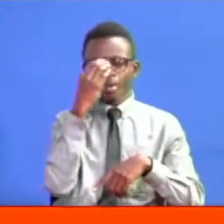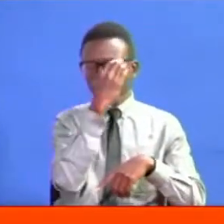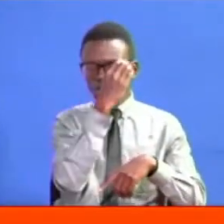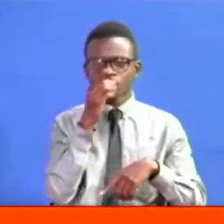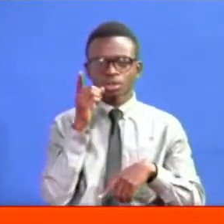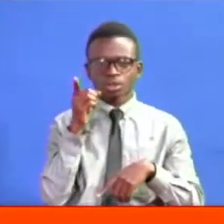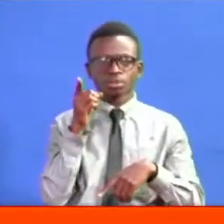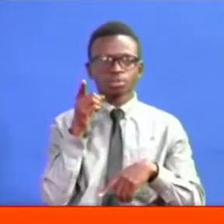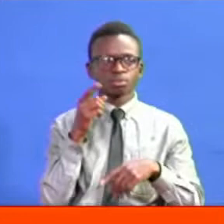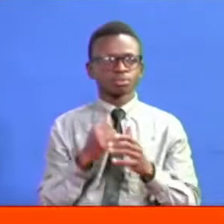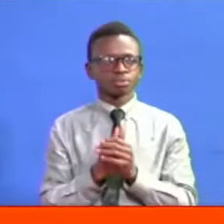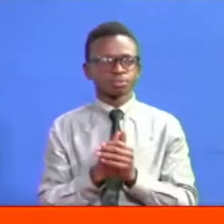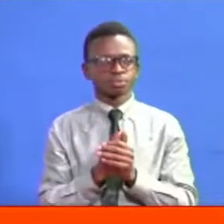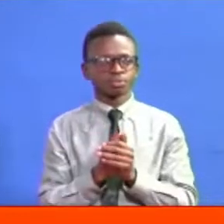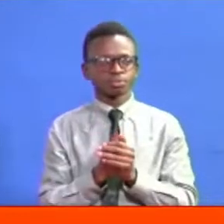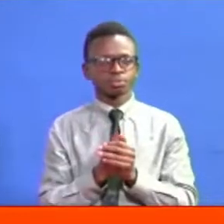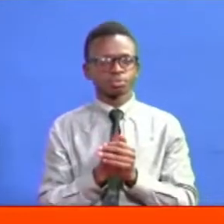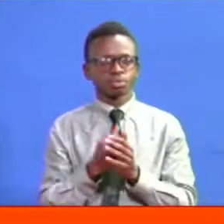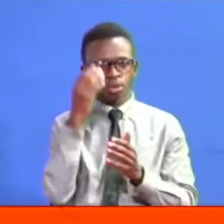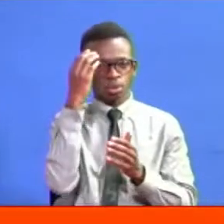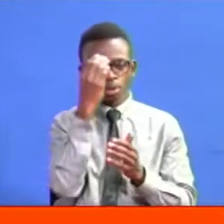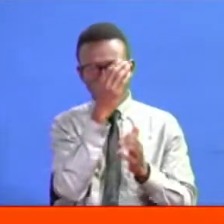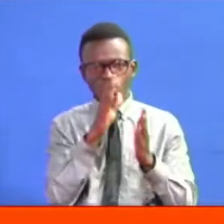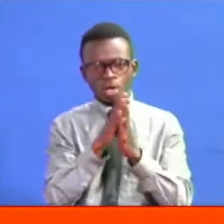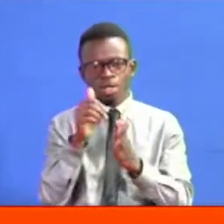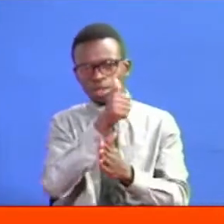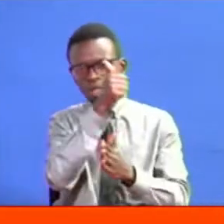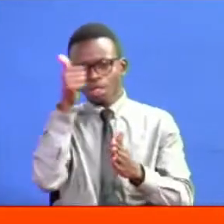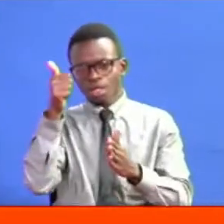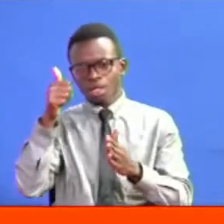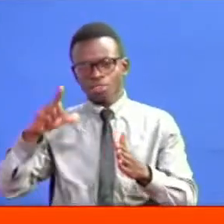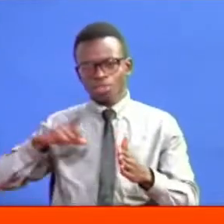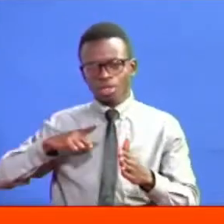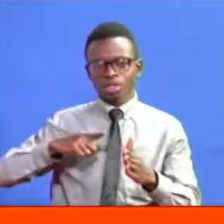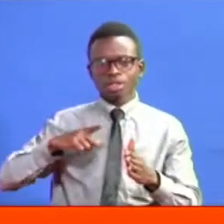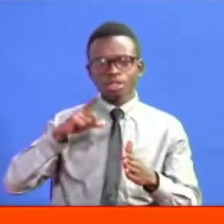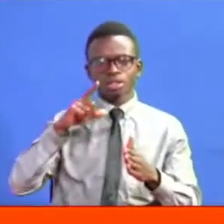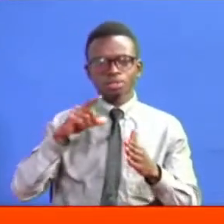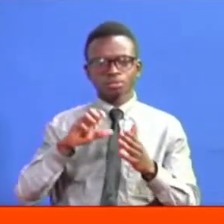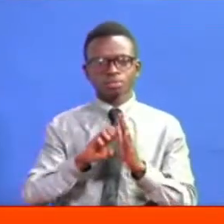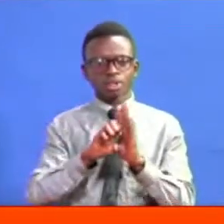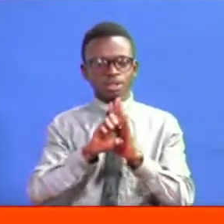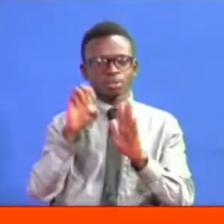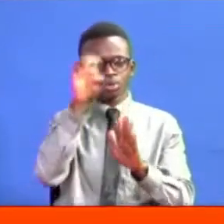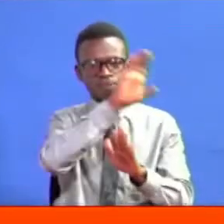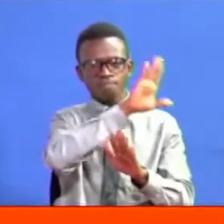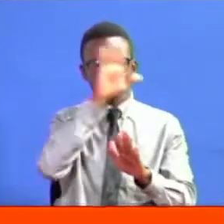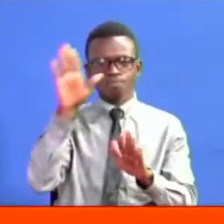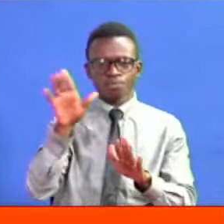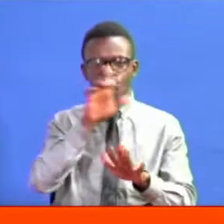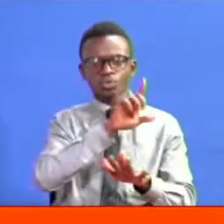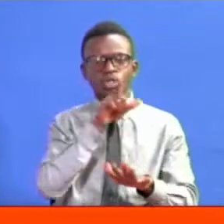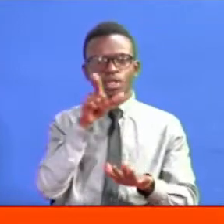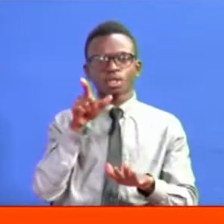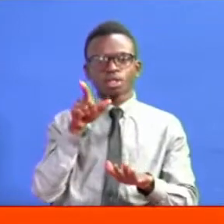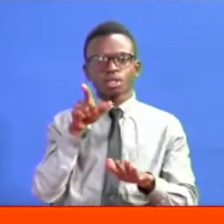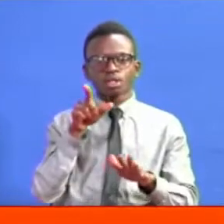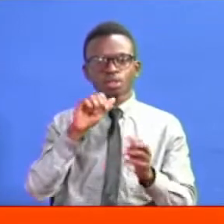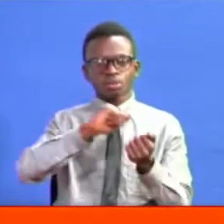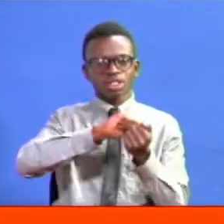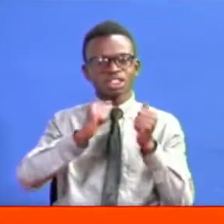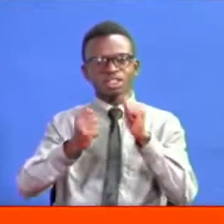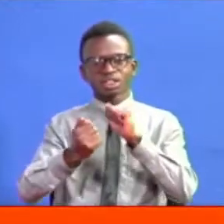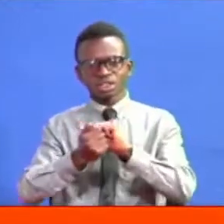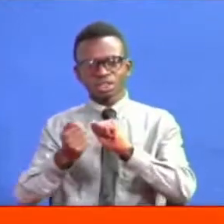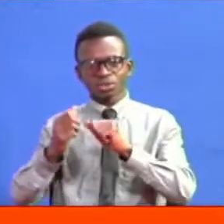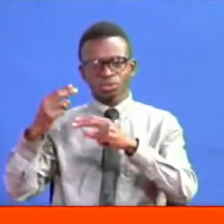competitor. Martha Karua and the other ladies, Mama Ngilu, they cracked the glass ceiling. Now we've blown it up open. 3 of us is a big